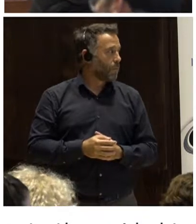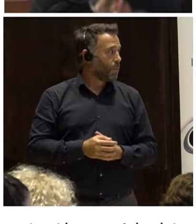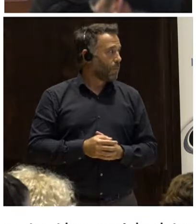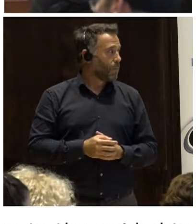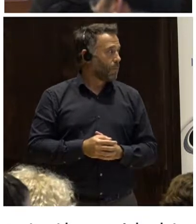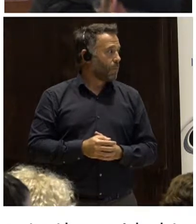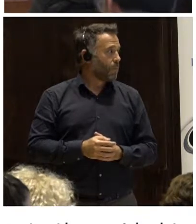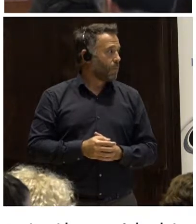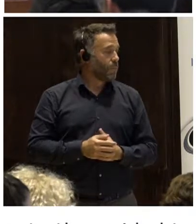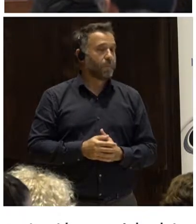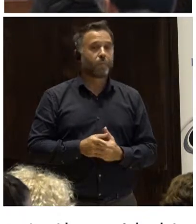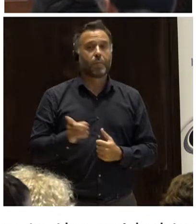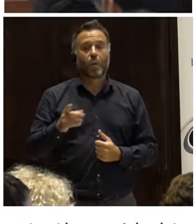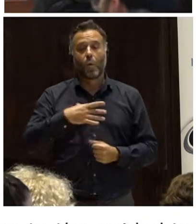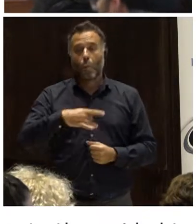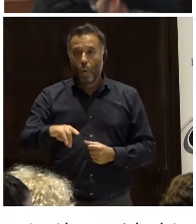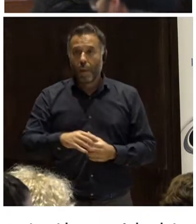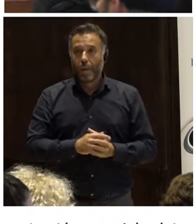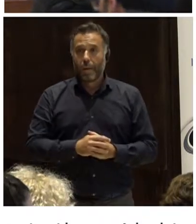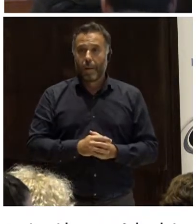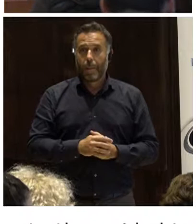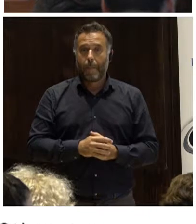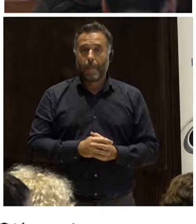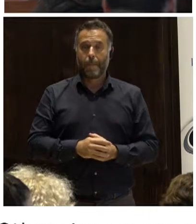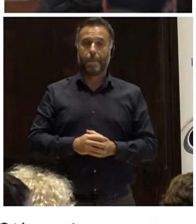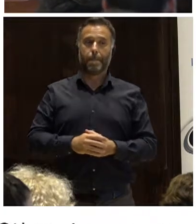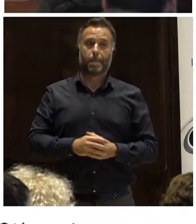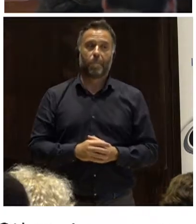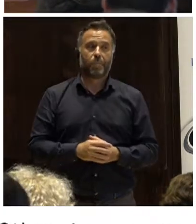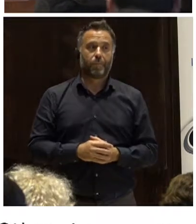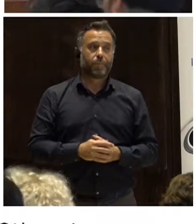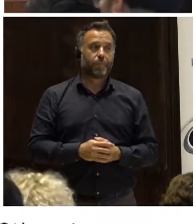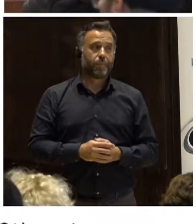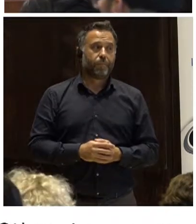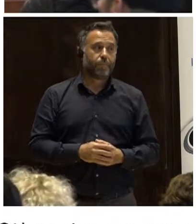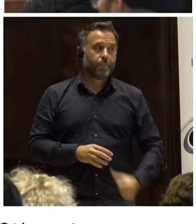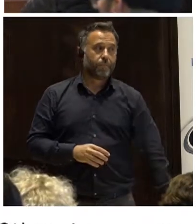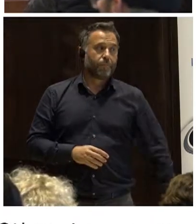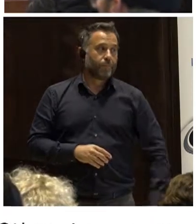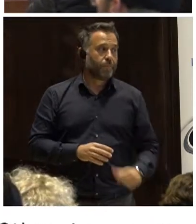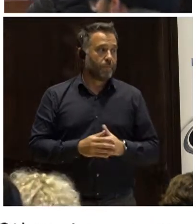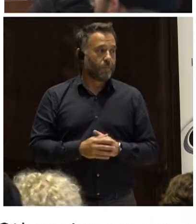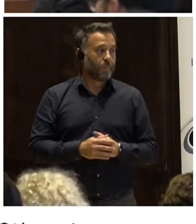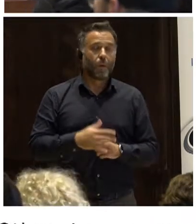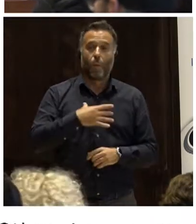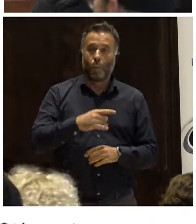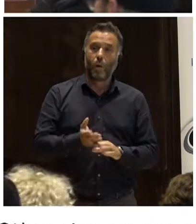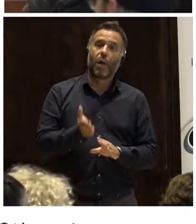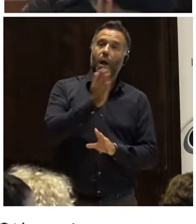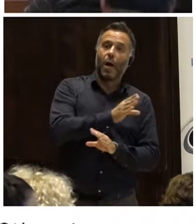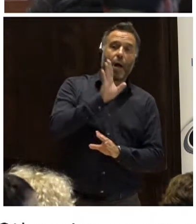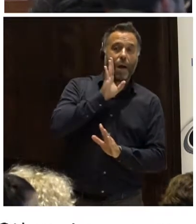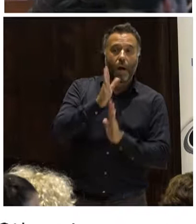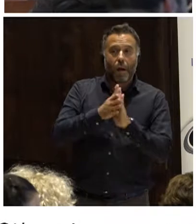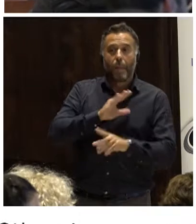it's included in the previous question. I don't know if it is any of you wanted to